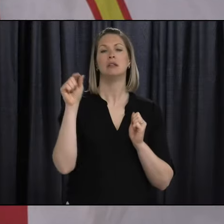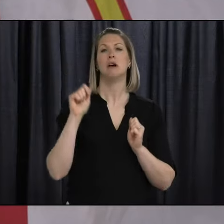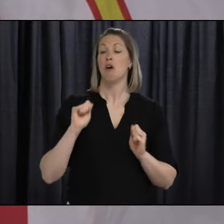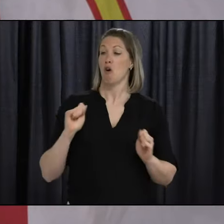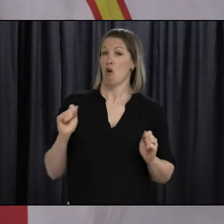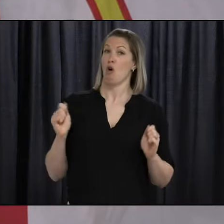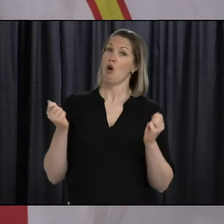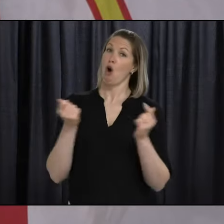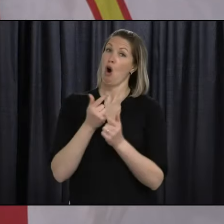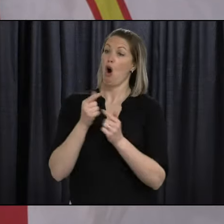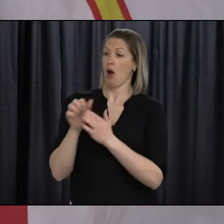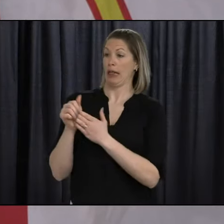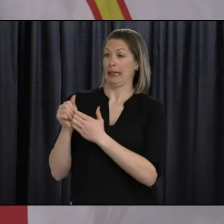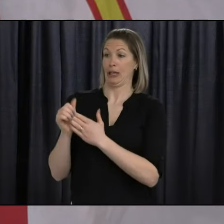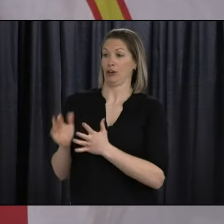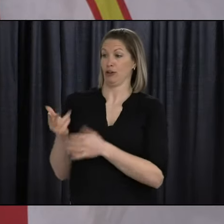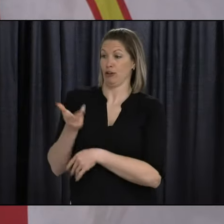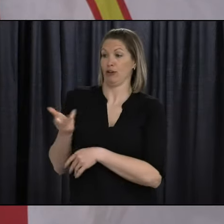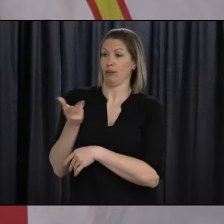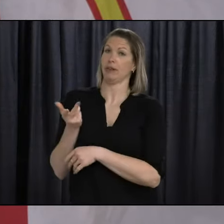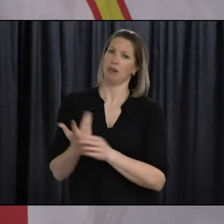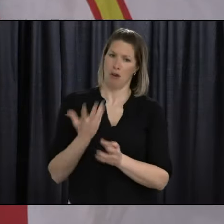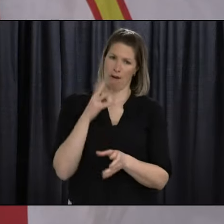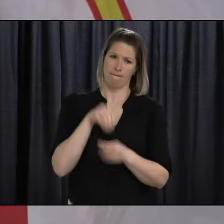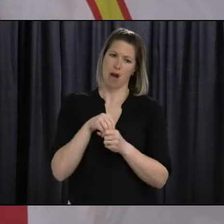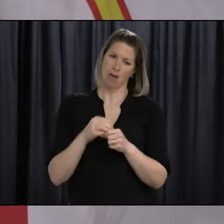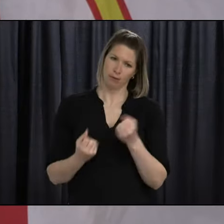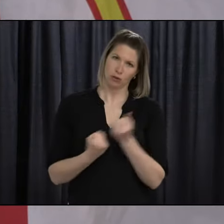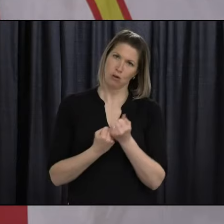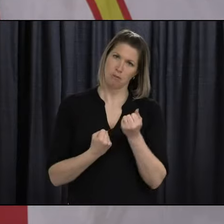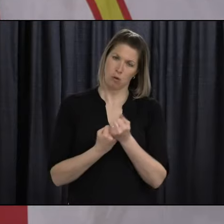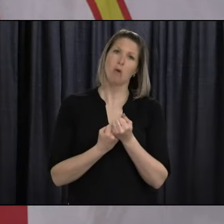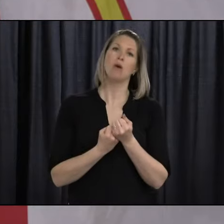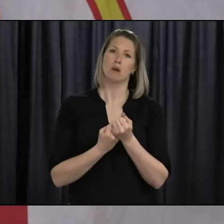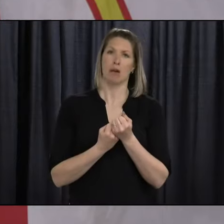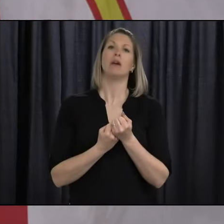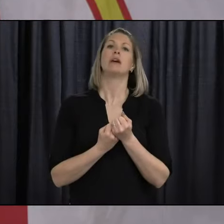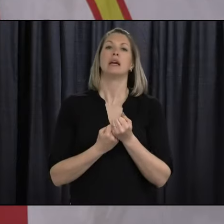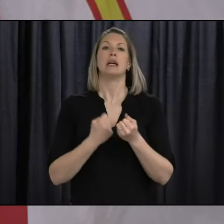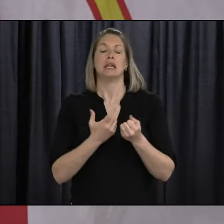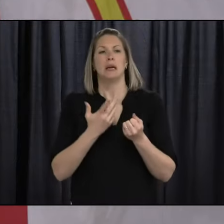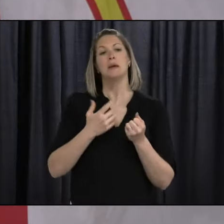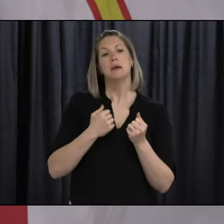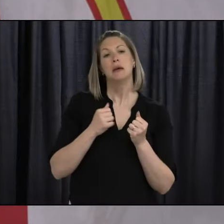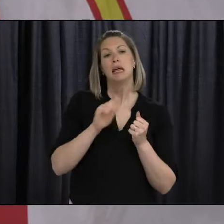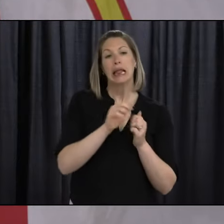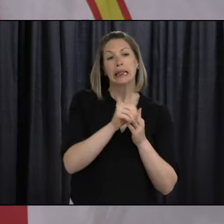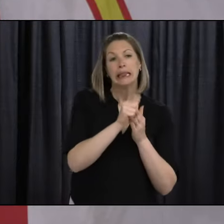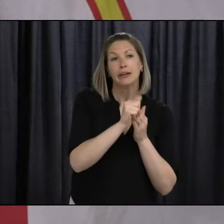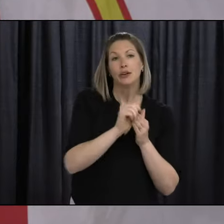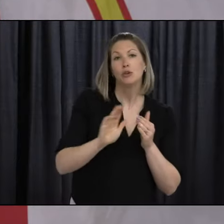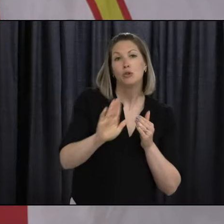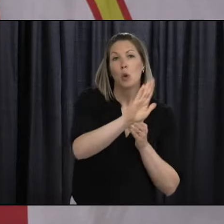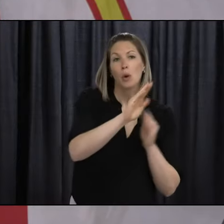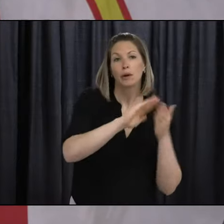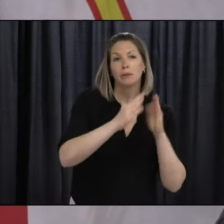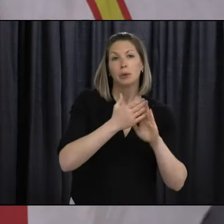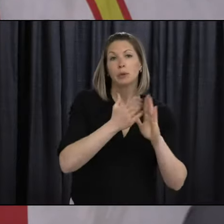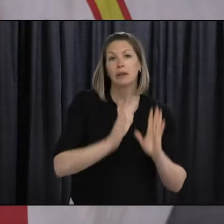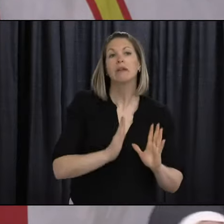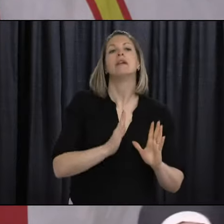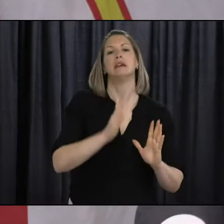were involved in this, and we've had so many community groups as we take the leadership role now in making sure that we continue to implement the actions